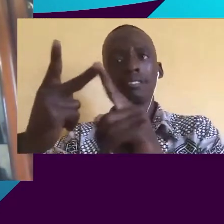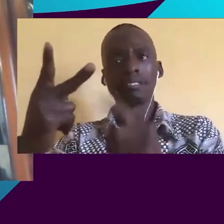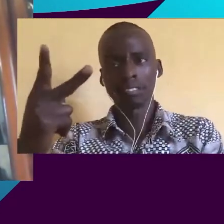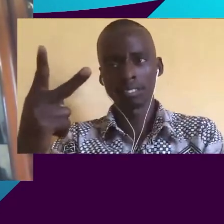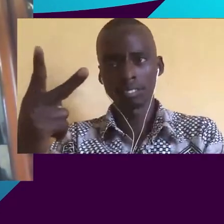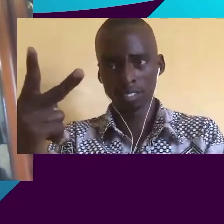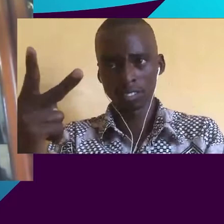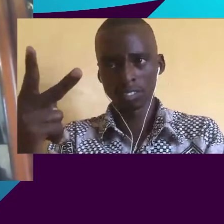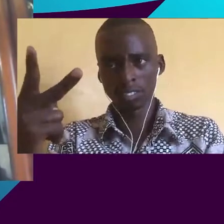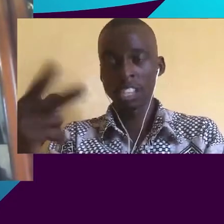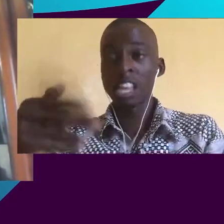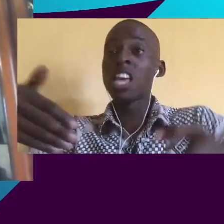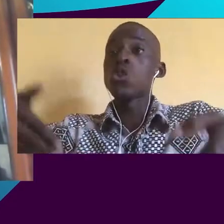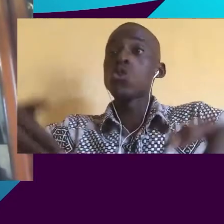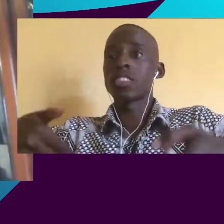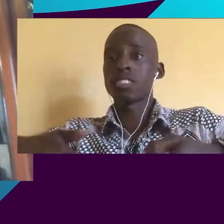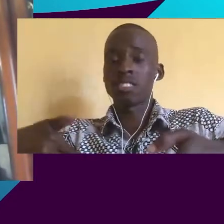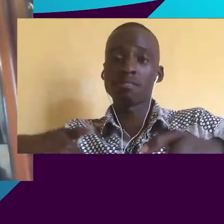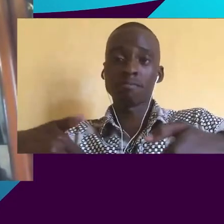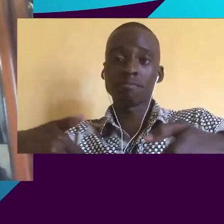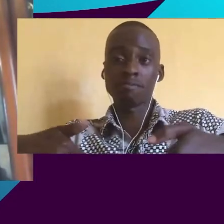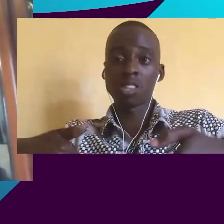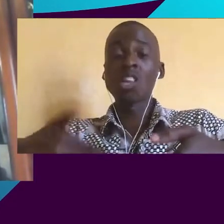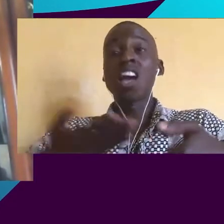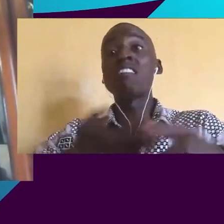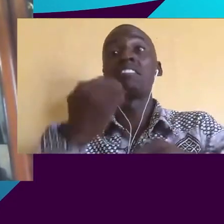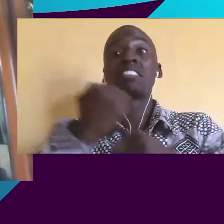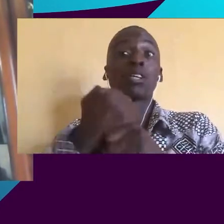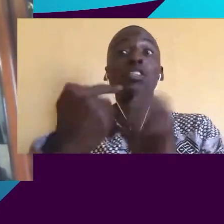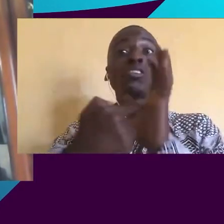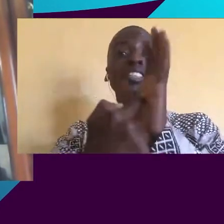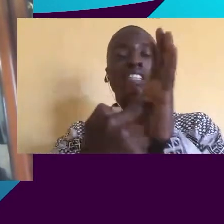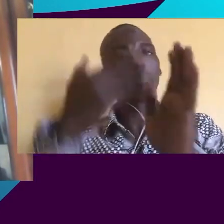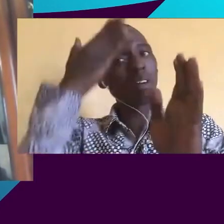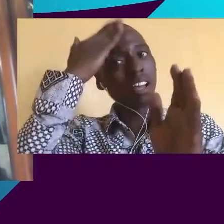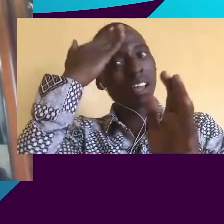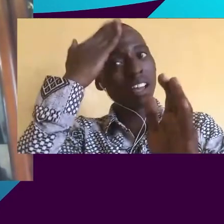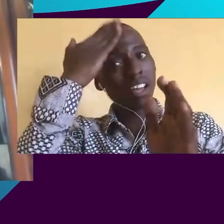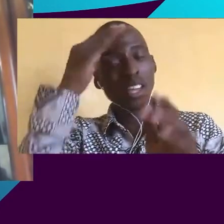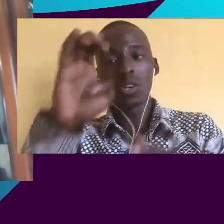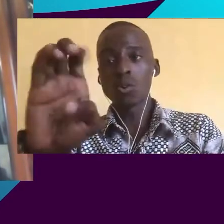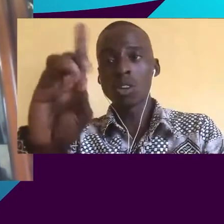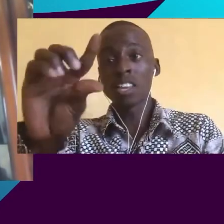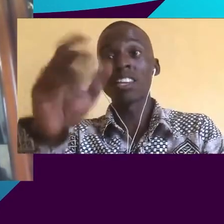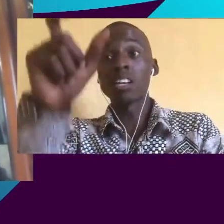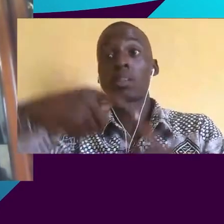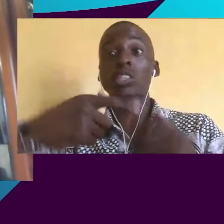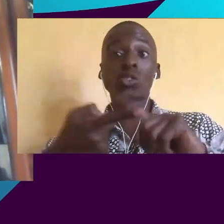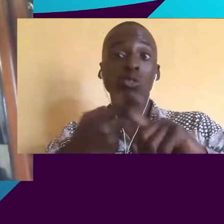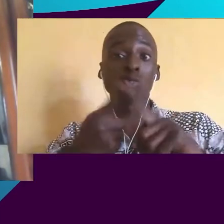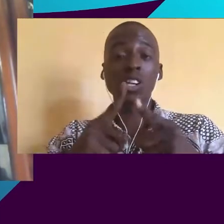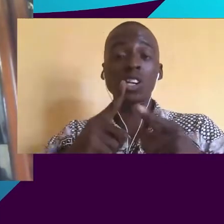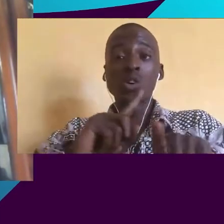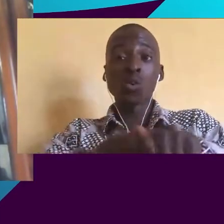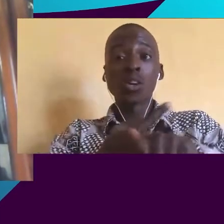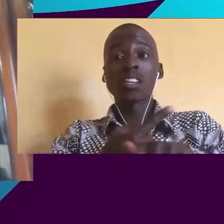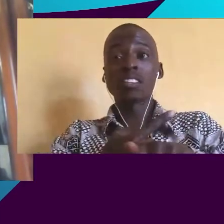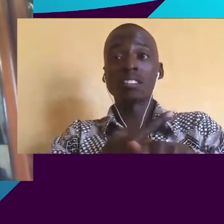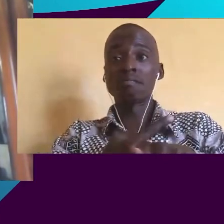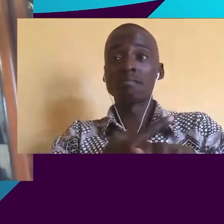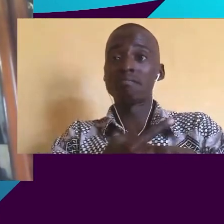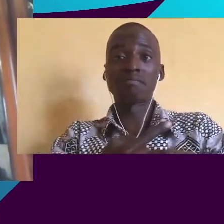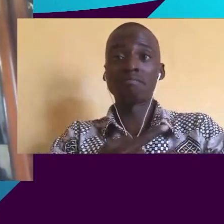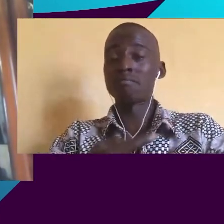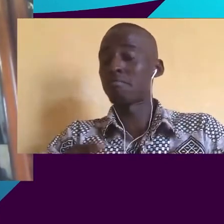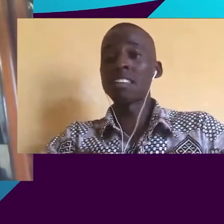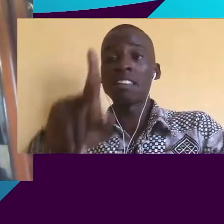teenagers. You could have some girls, for example, I know Edgar is a personal friend, but when you get where he was having the KK League, you